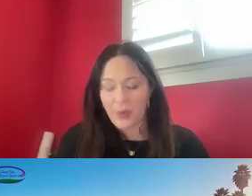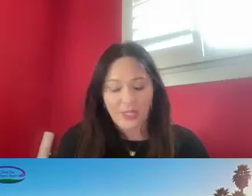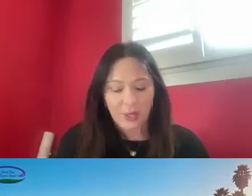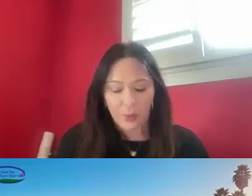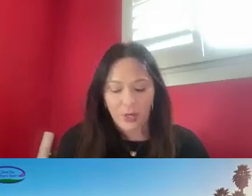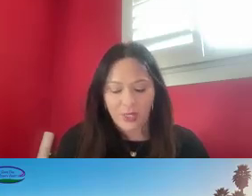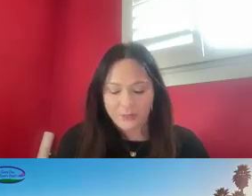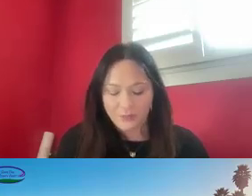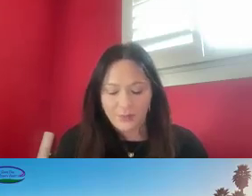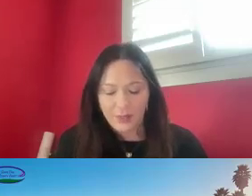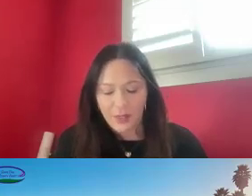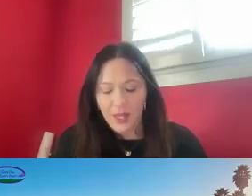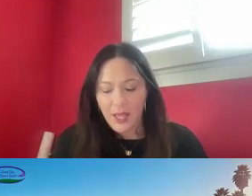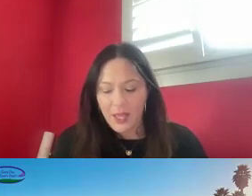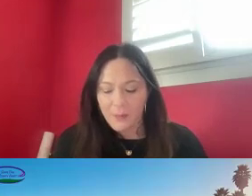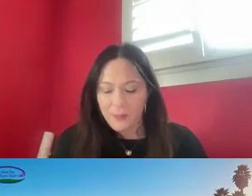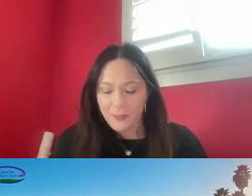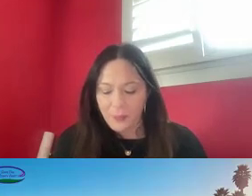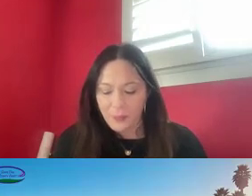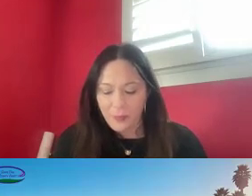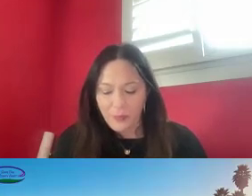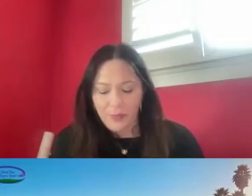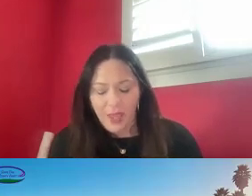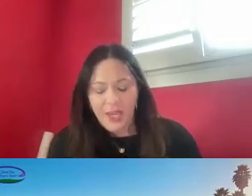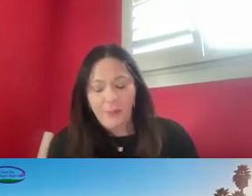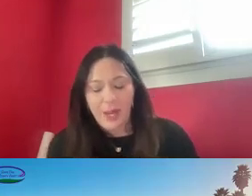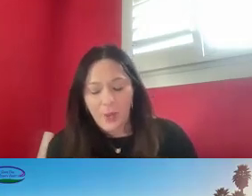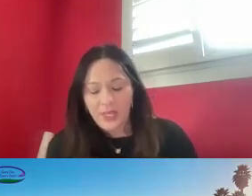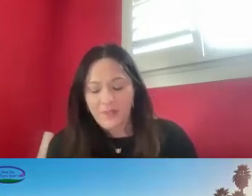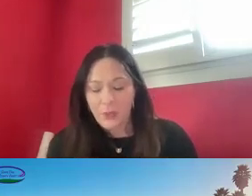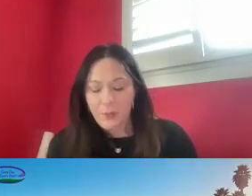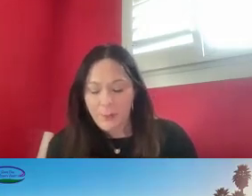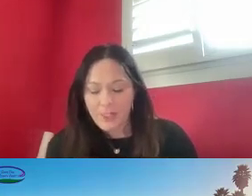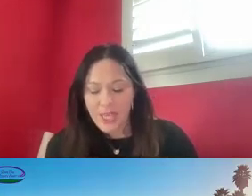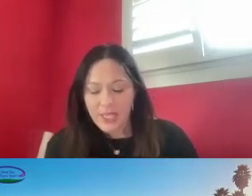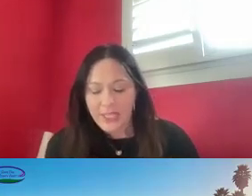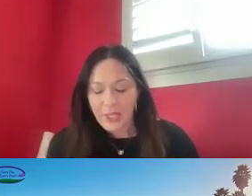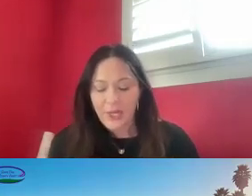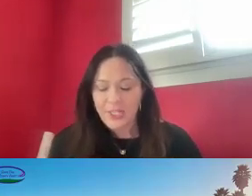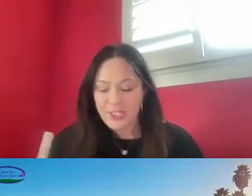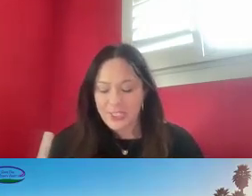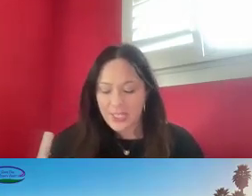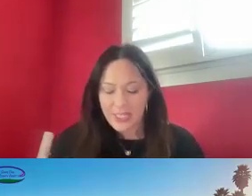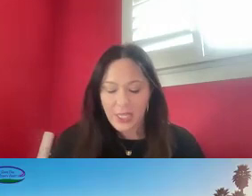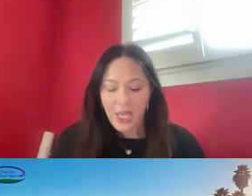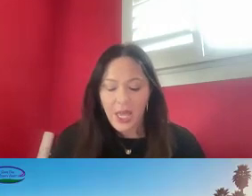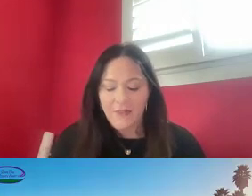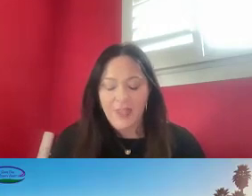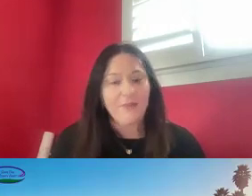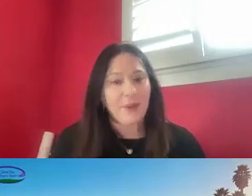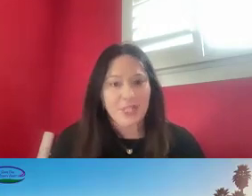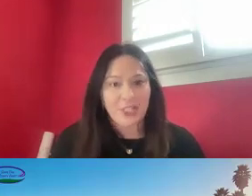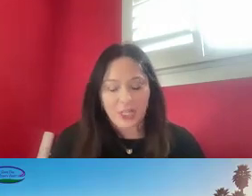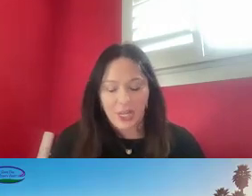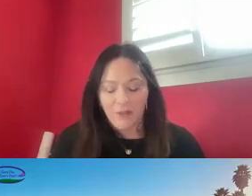this point in our work. But I want to give new members a clear understanding of